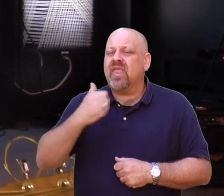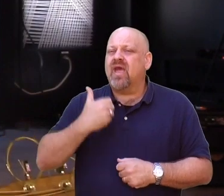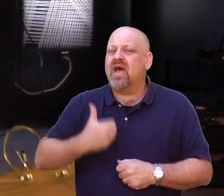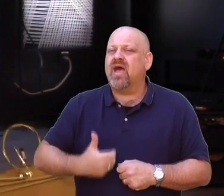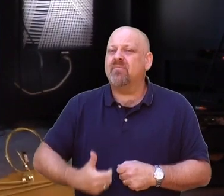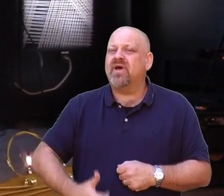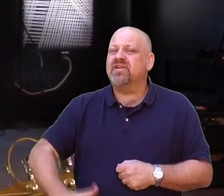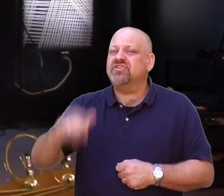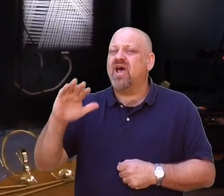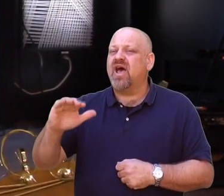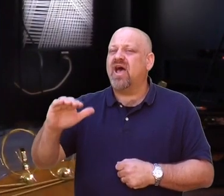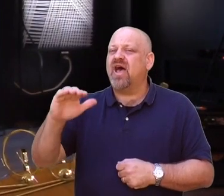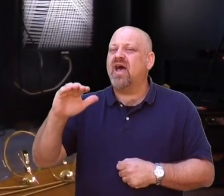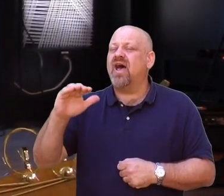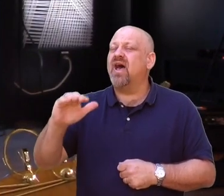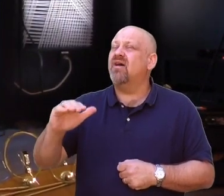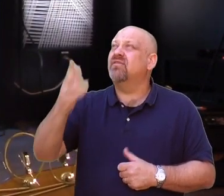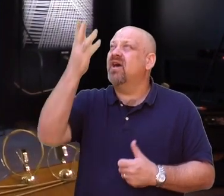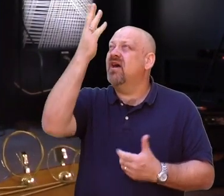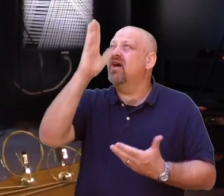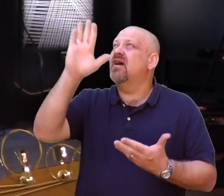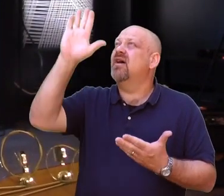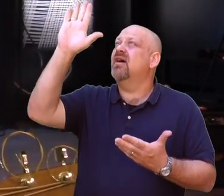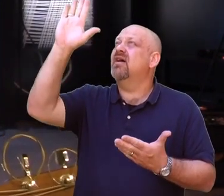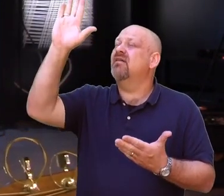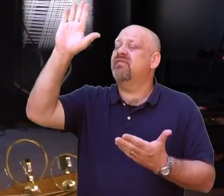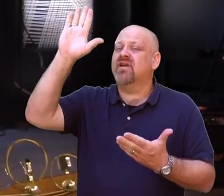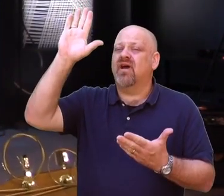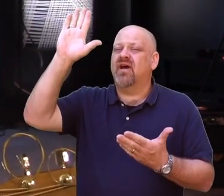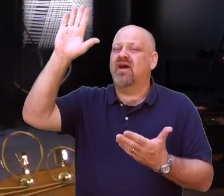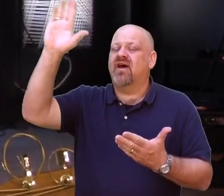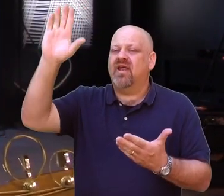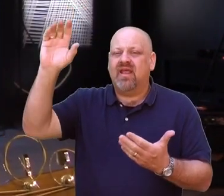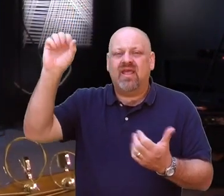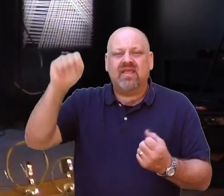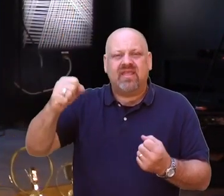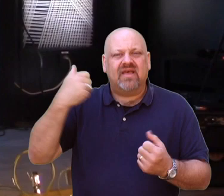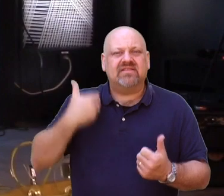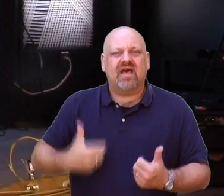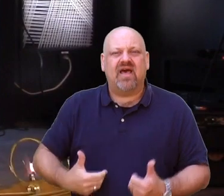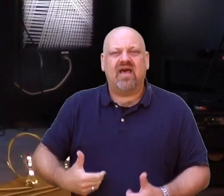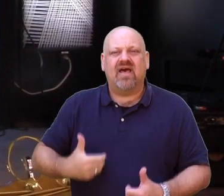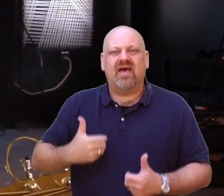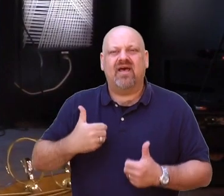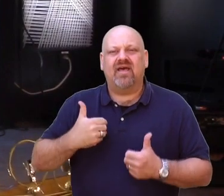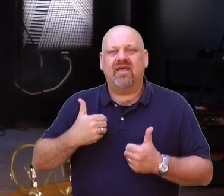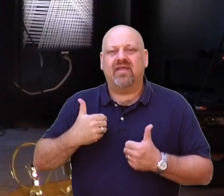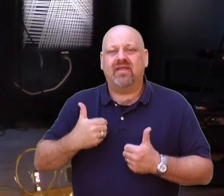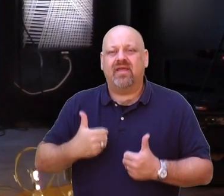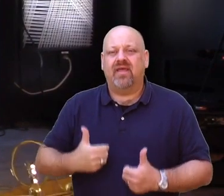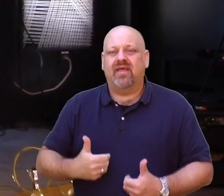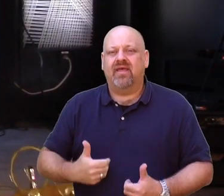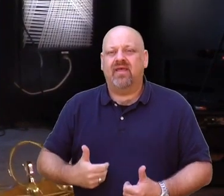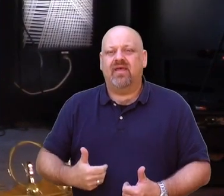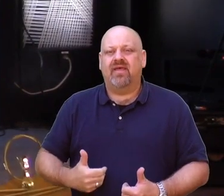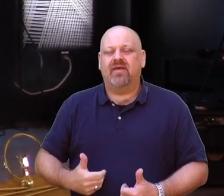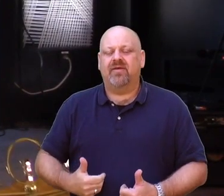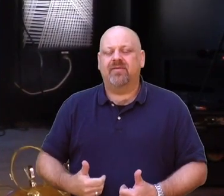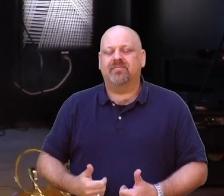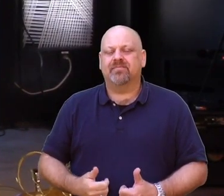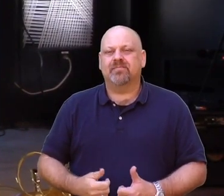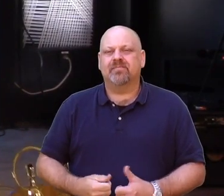indeed. And I'm a child of God, yes